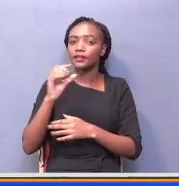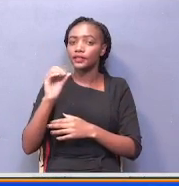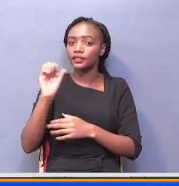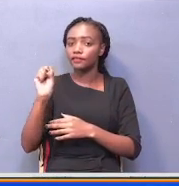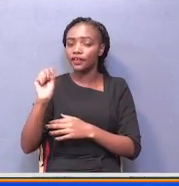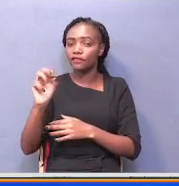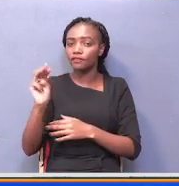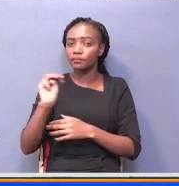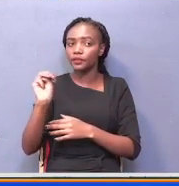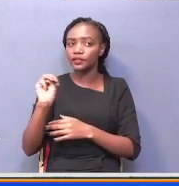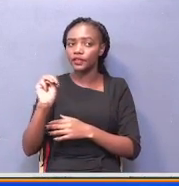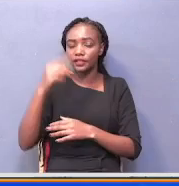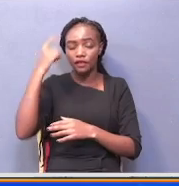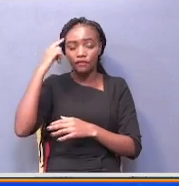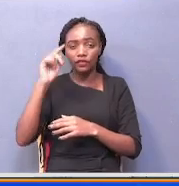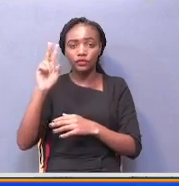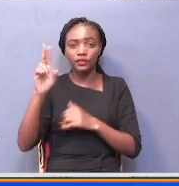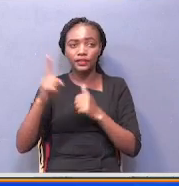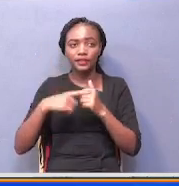meters for 26 years.